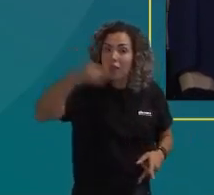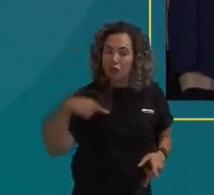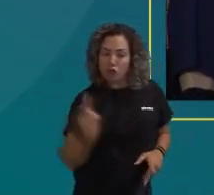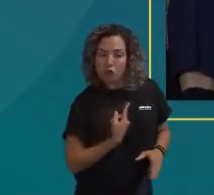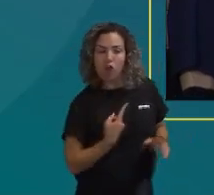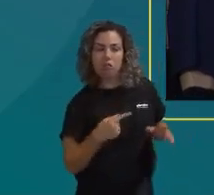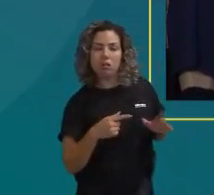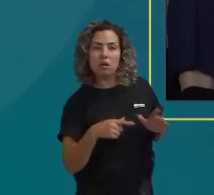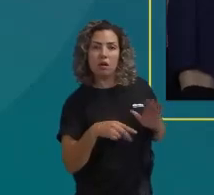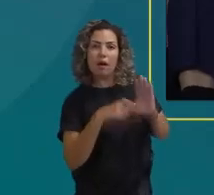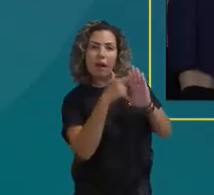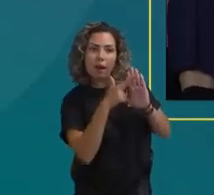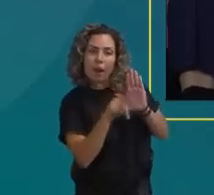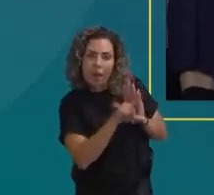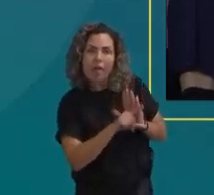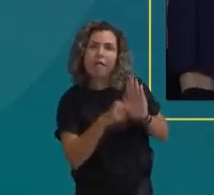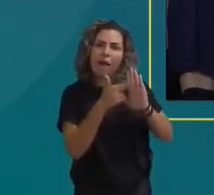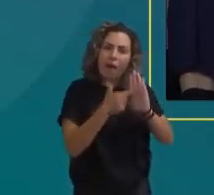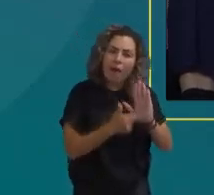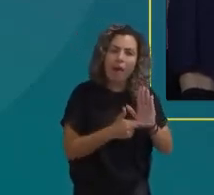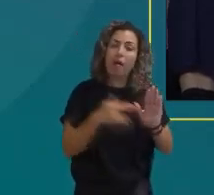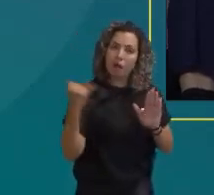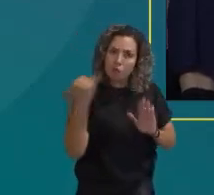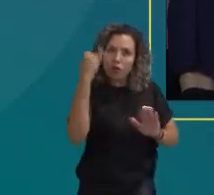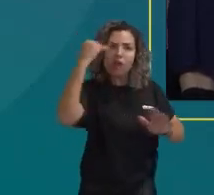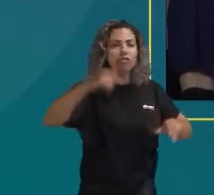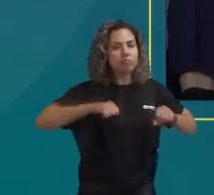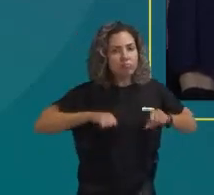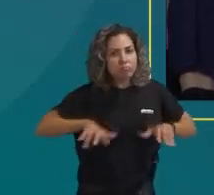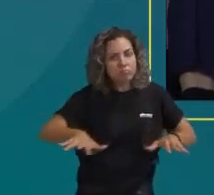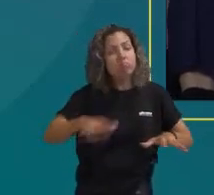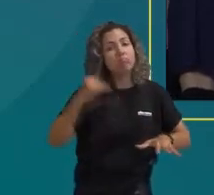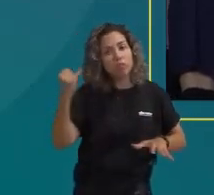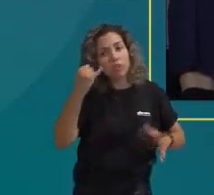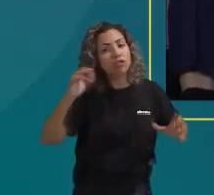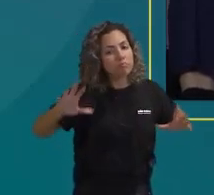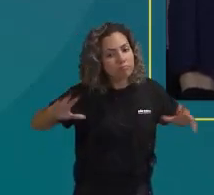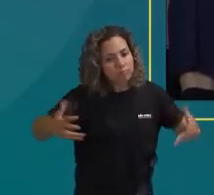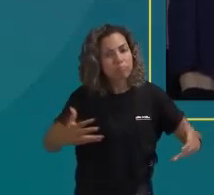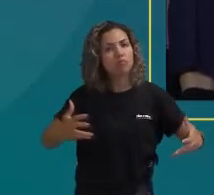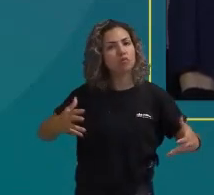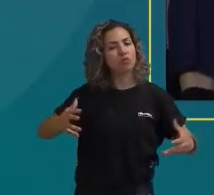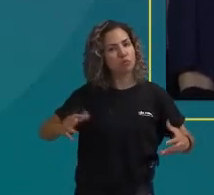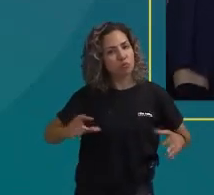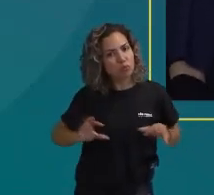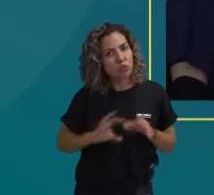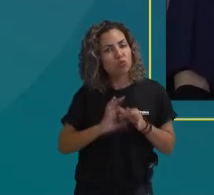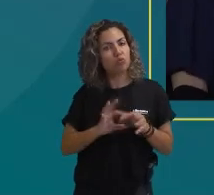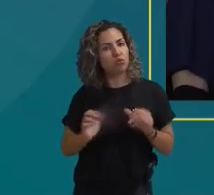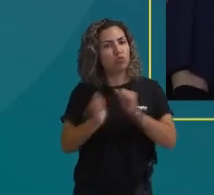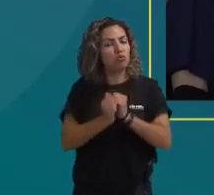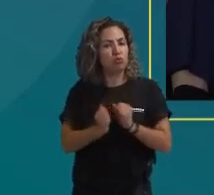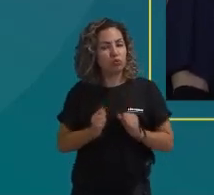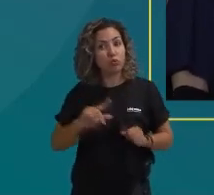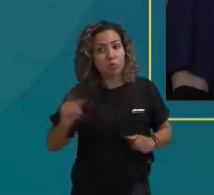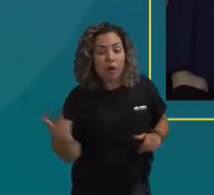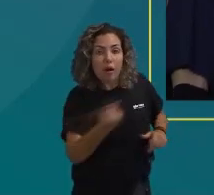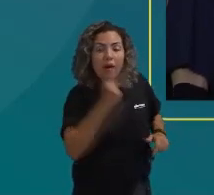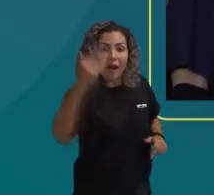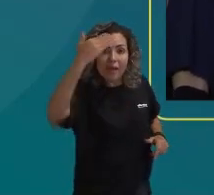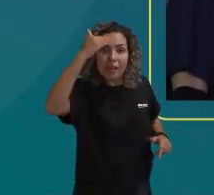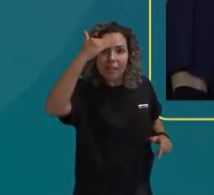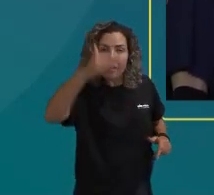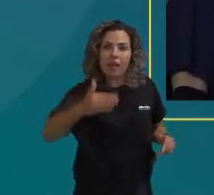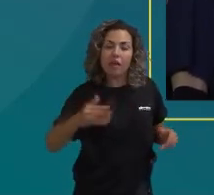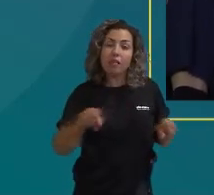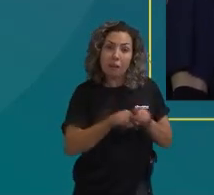interests, social inclusion interests, these are all inextricably linked. And to go back to the idea of Indigenous knowledge, I've learned that the economy is the way